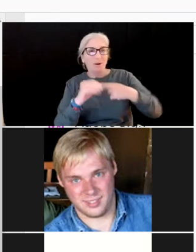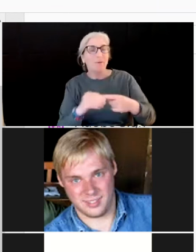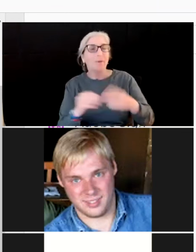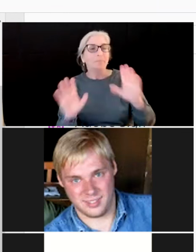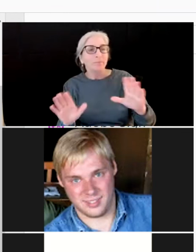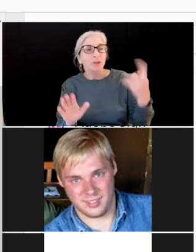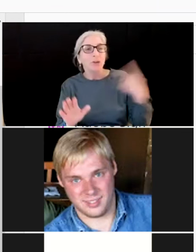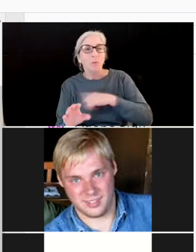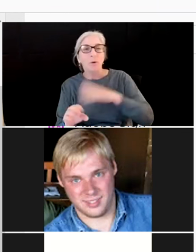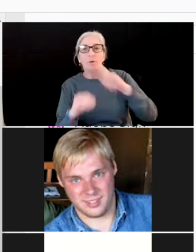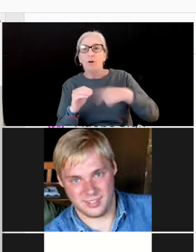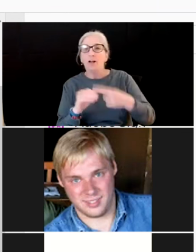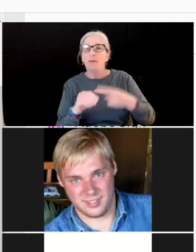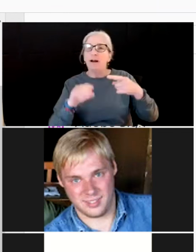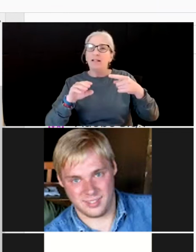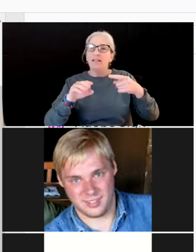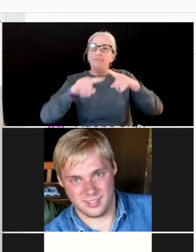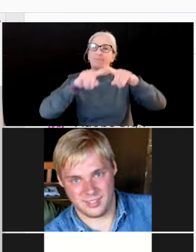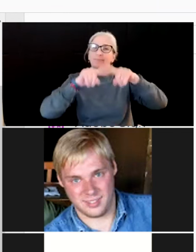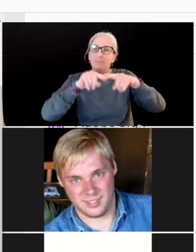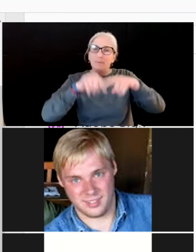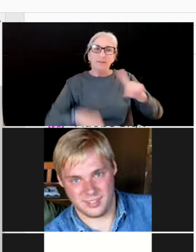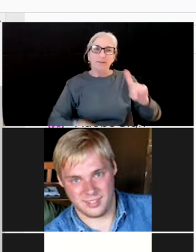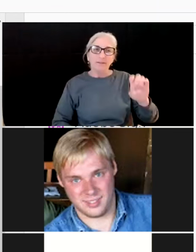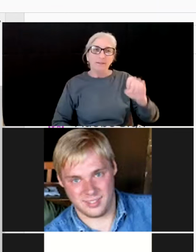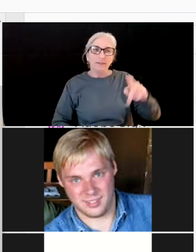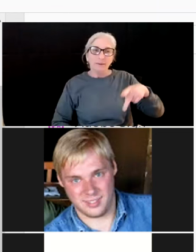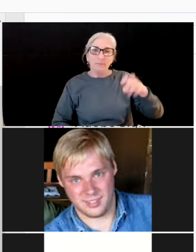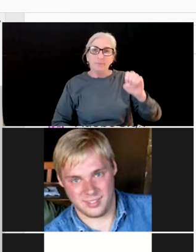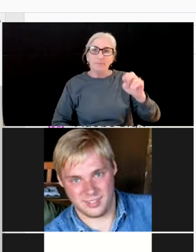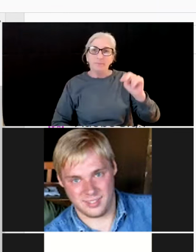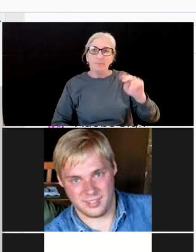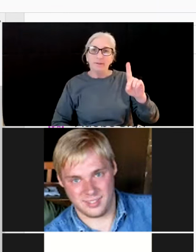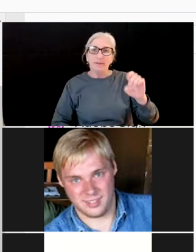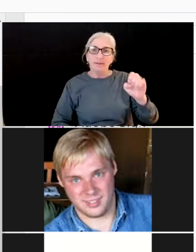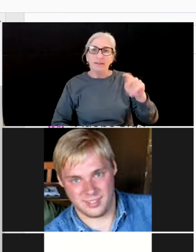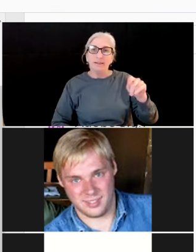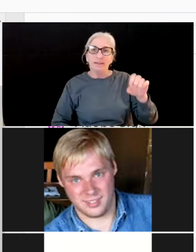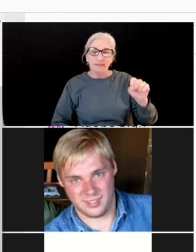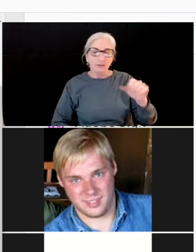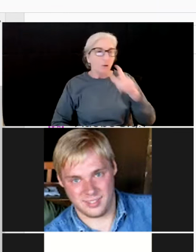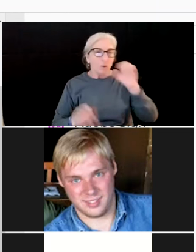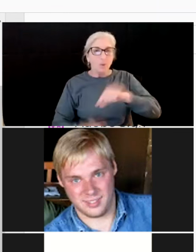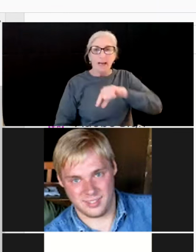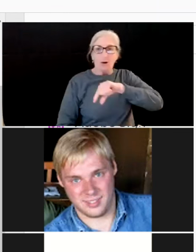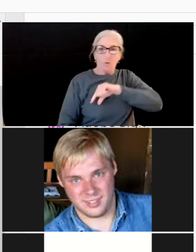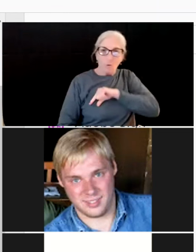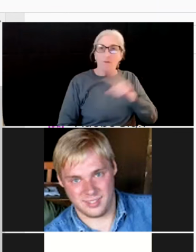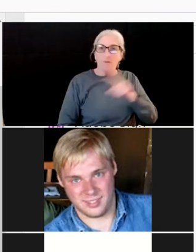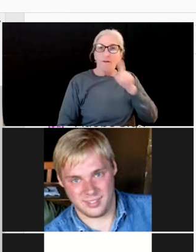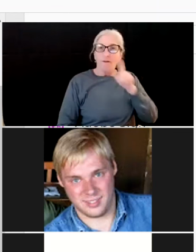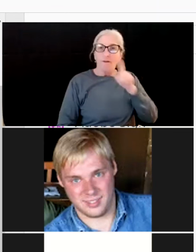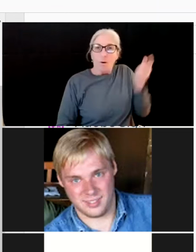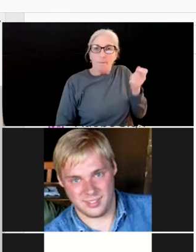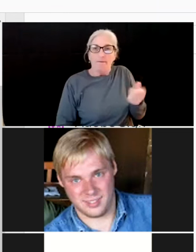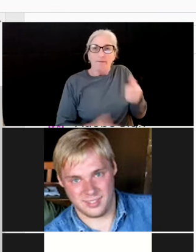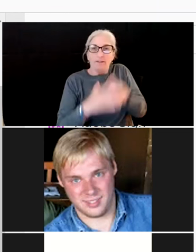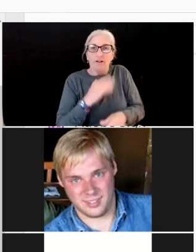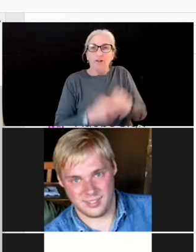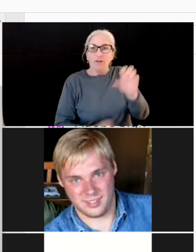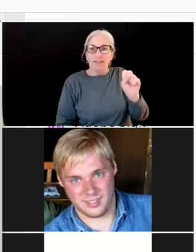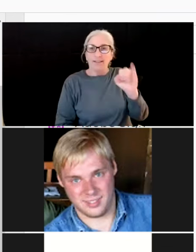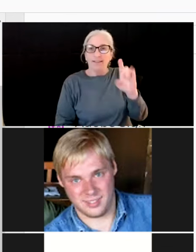what types of dependents or family members can also qualify for benefits on the record of an SSDI title holder. So again, if somebody